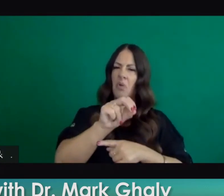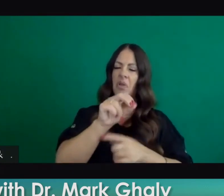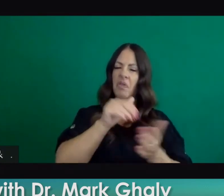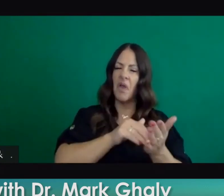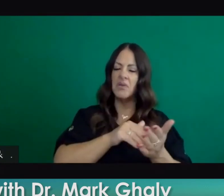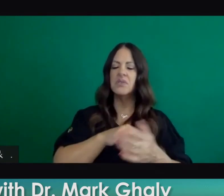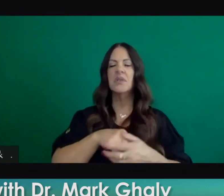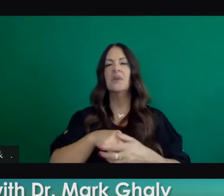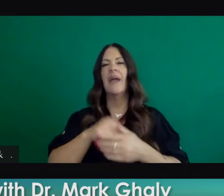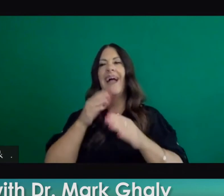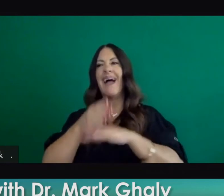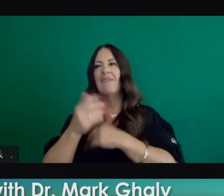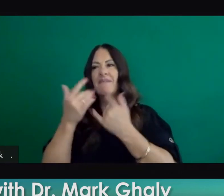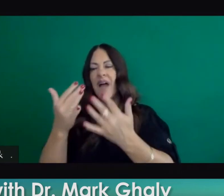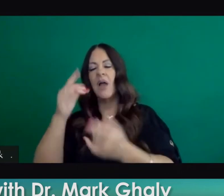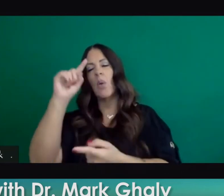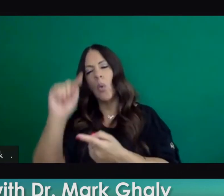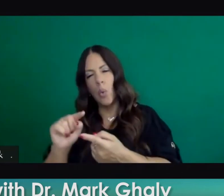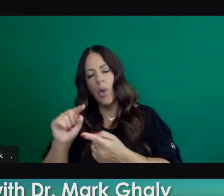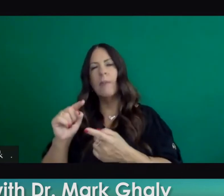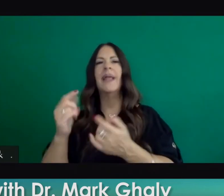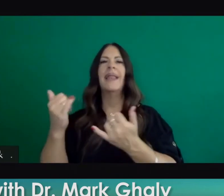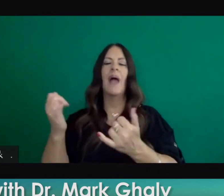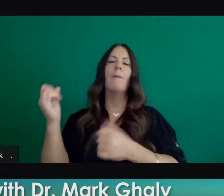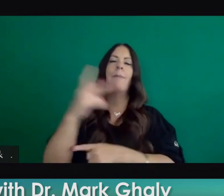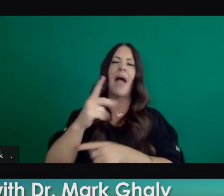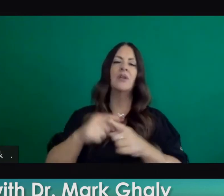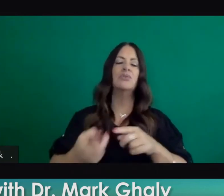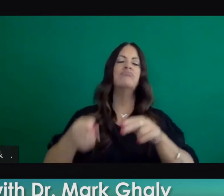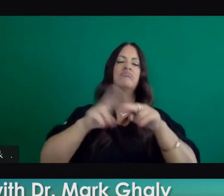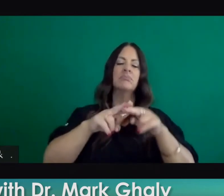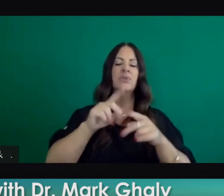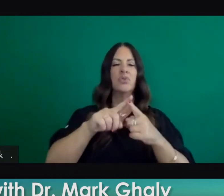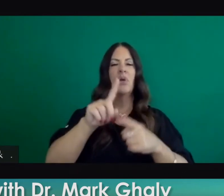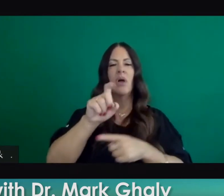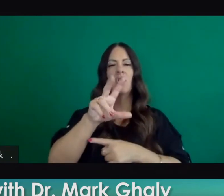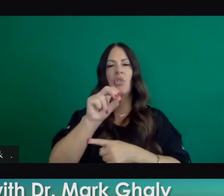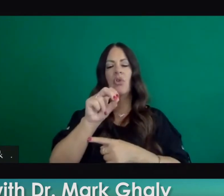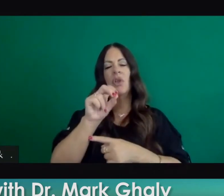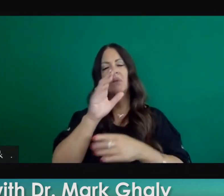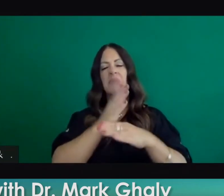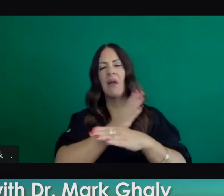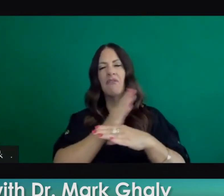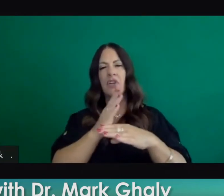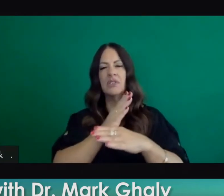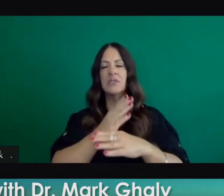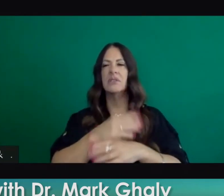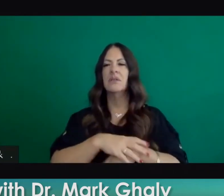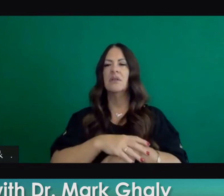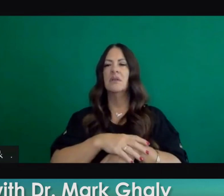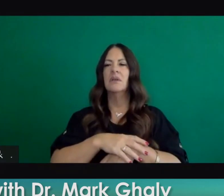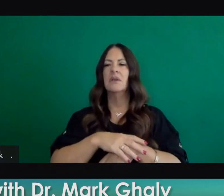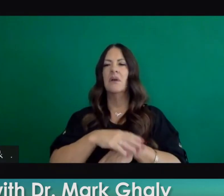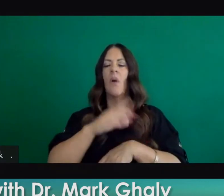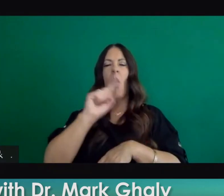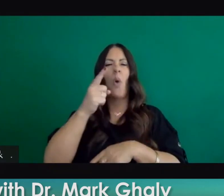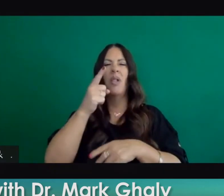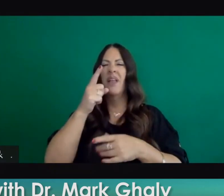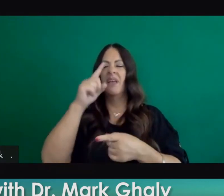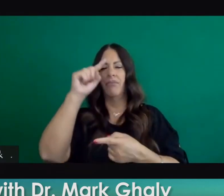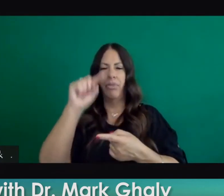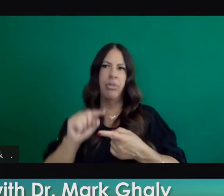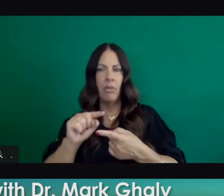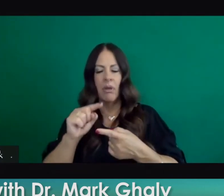testing, partly because testing sites were closed due to air quality and fires and weather. And in other cases, the labs